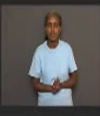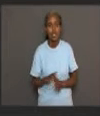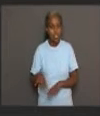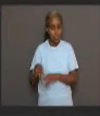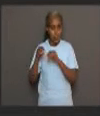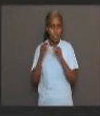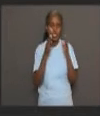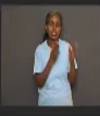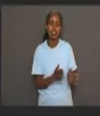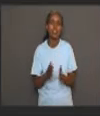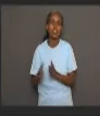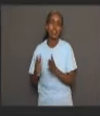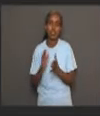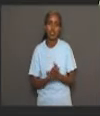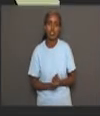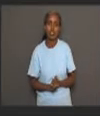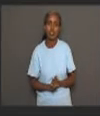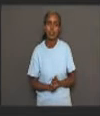Students, let's get ready.